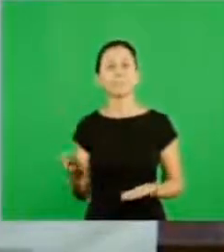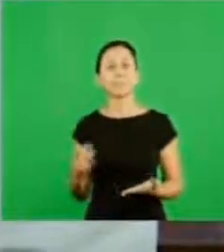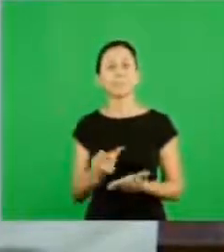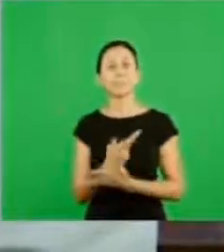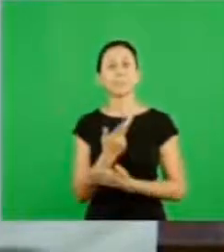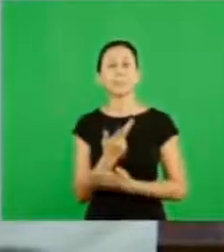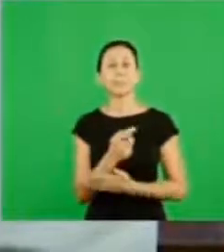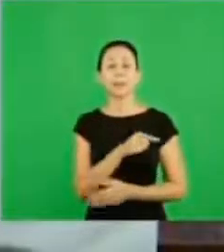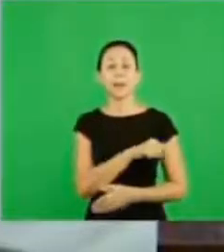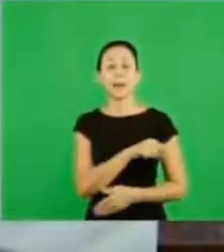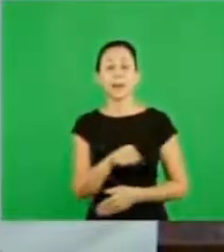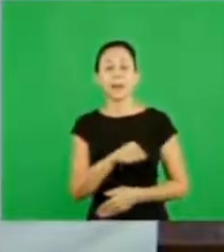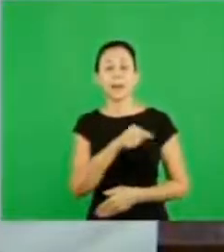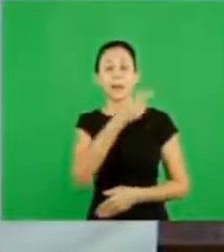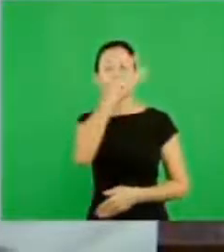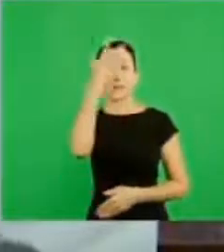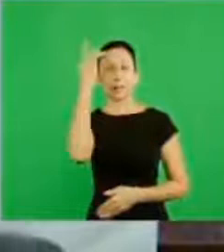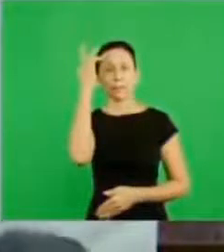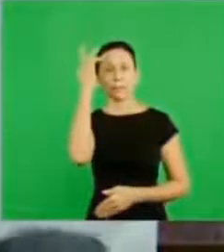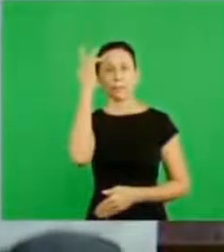works,